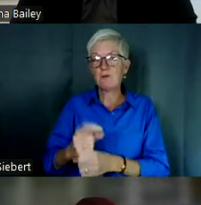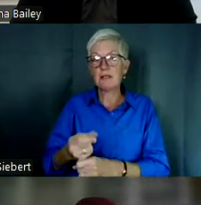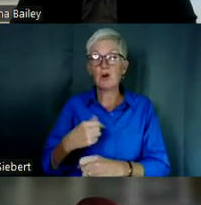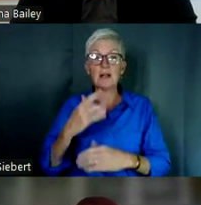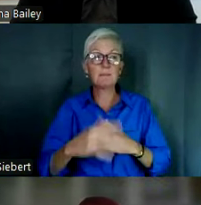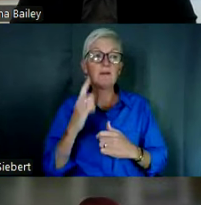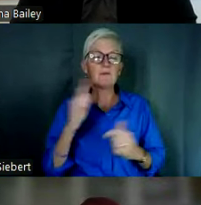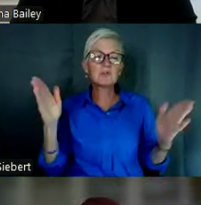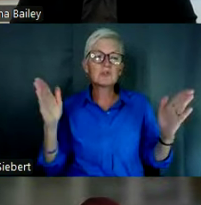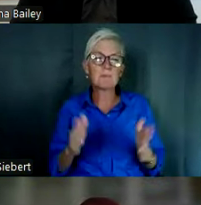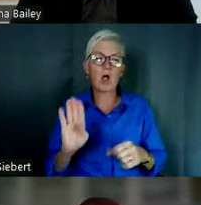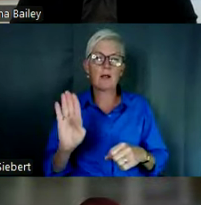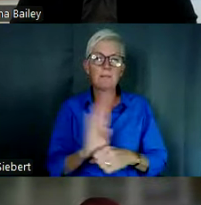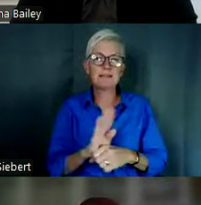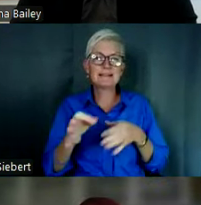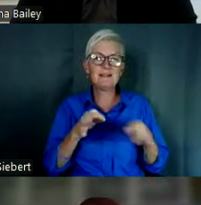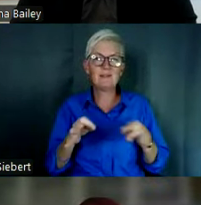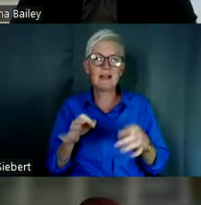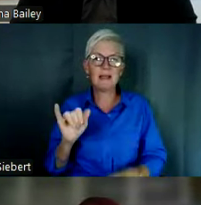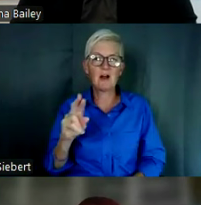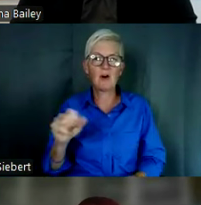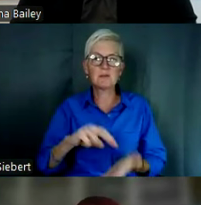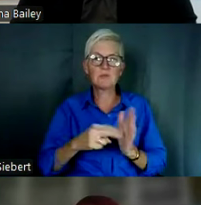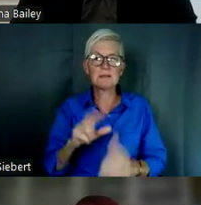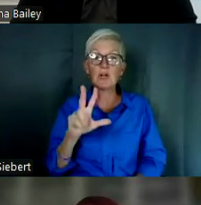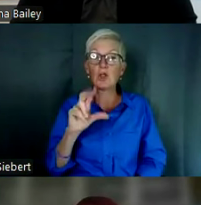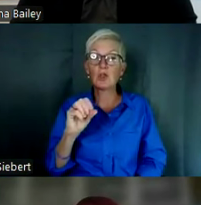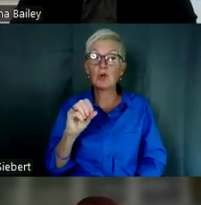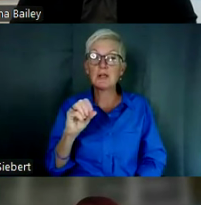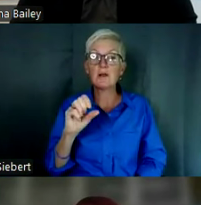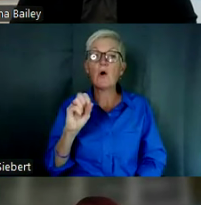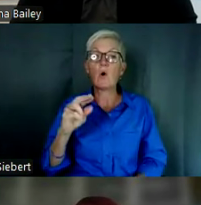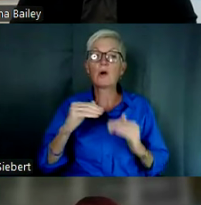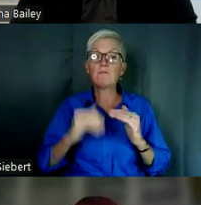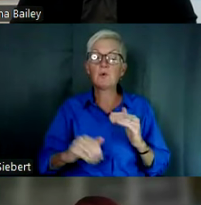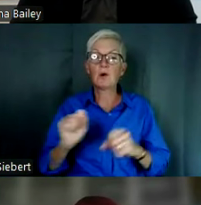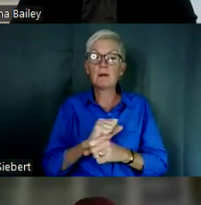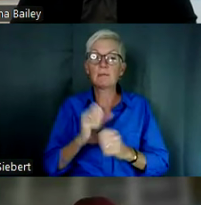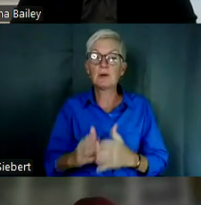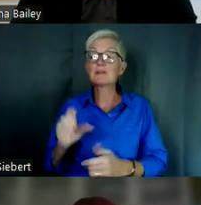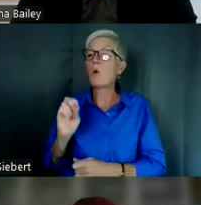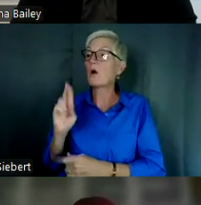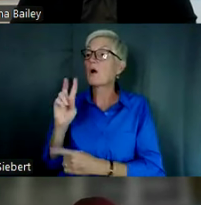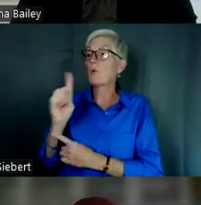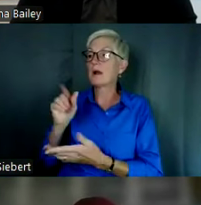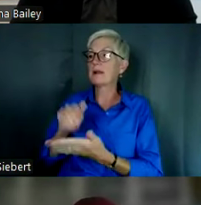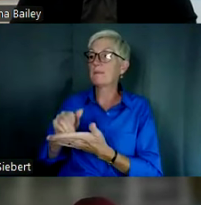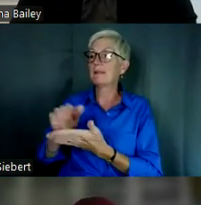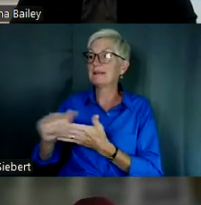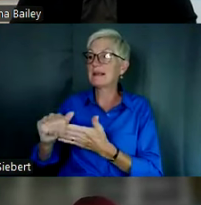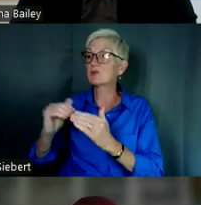small employers defined by the IRS as 30 or fewer employees or $1 million or less in gross